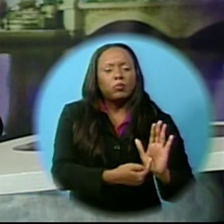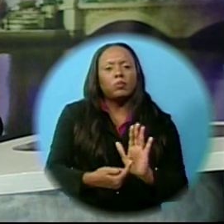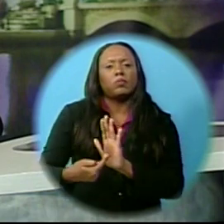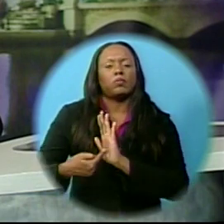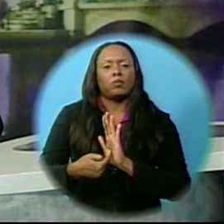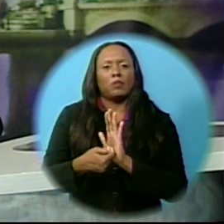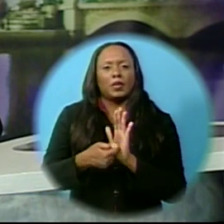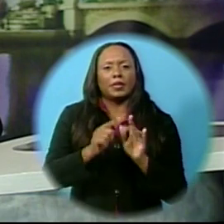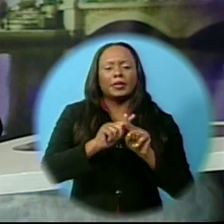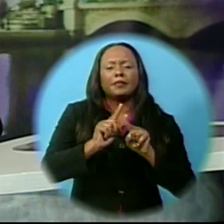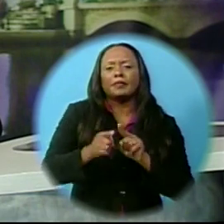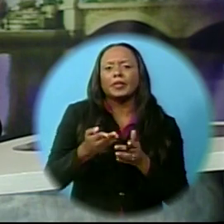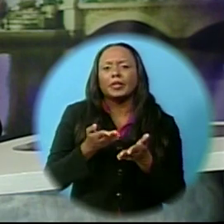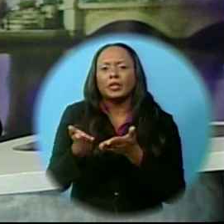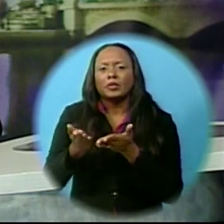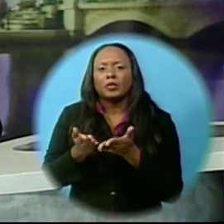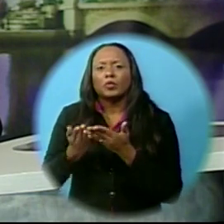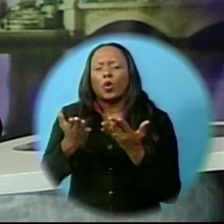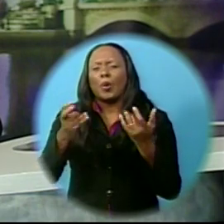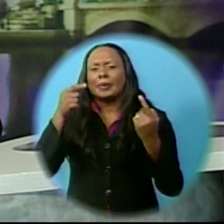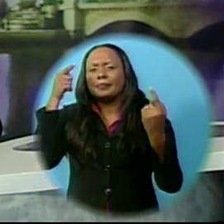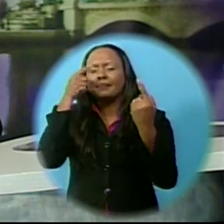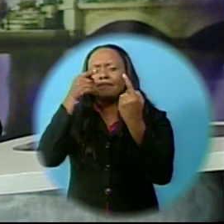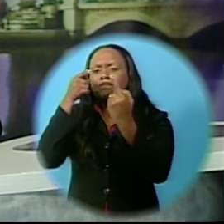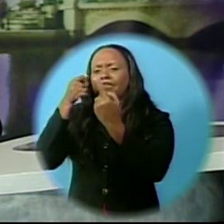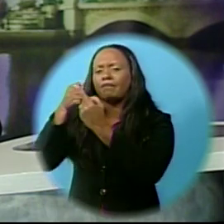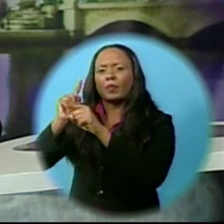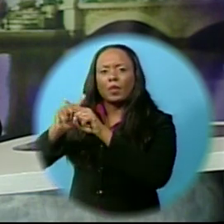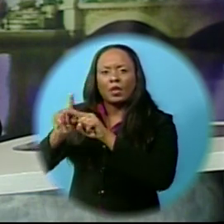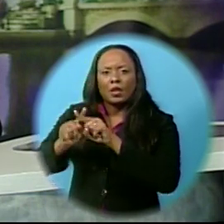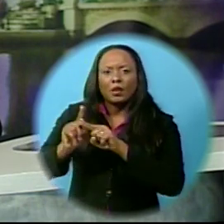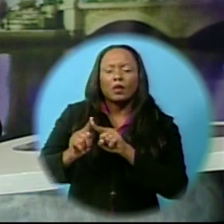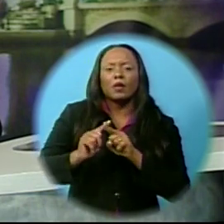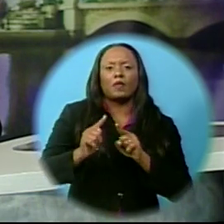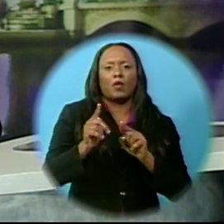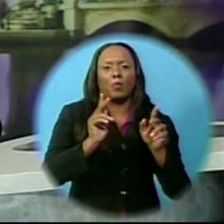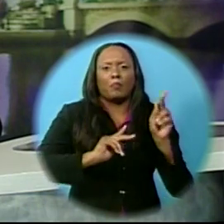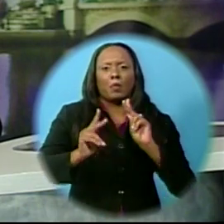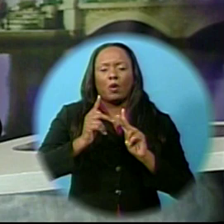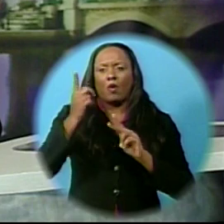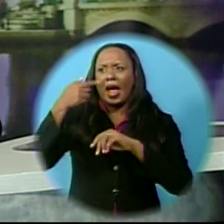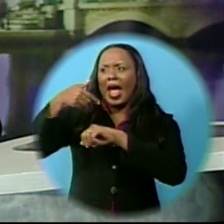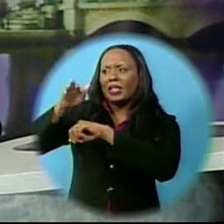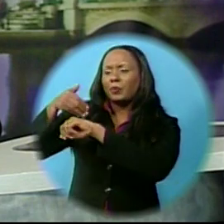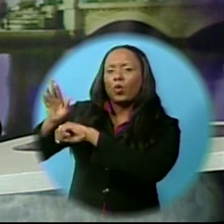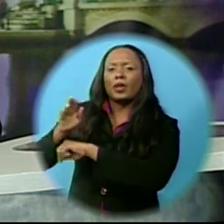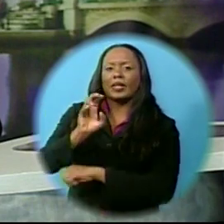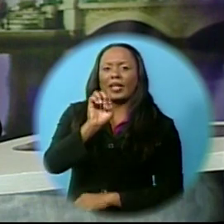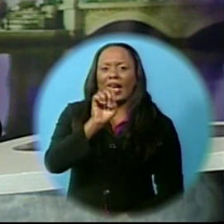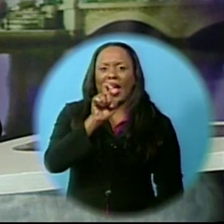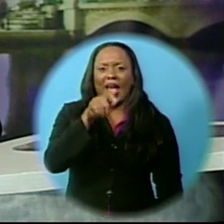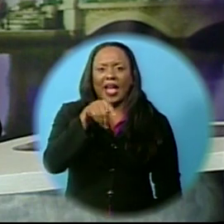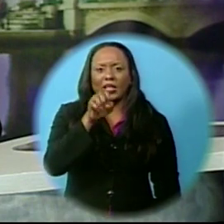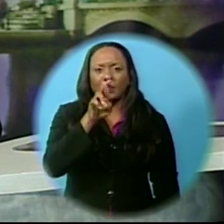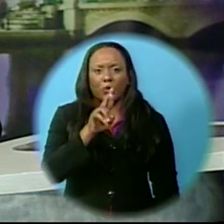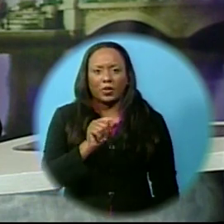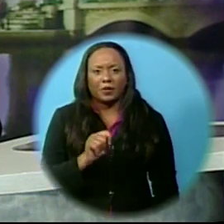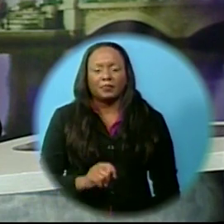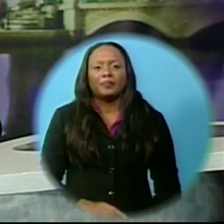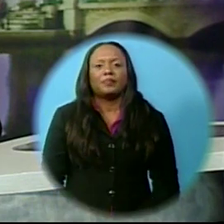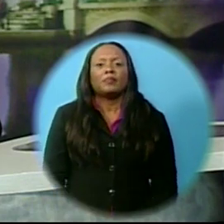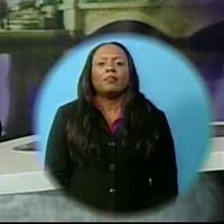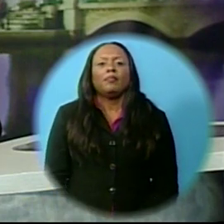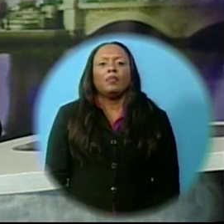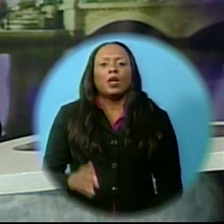and services with the aim of targeting possible export markets in the diaspora. A highlight of this year's conference will be the Cabinet